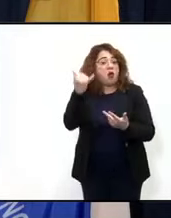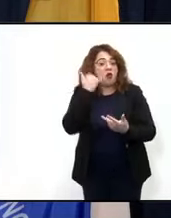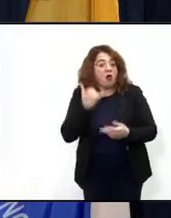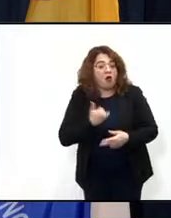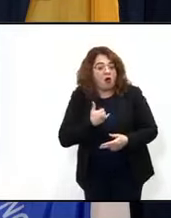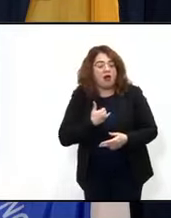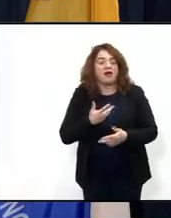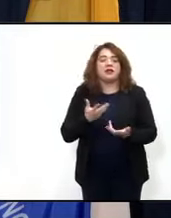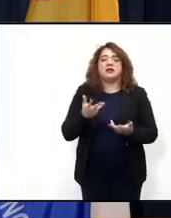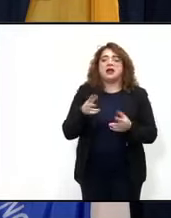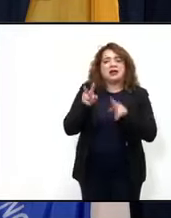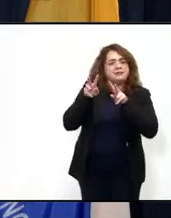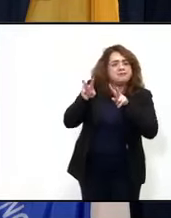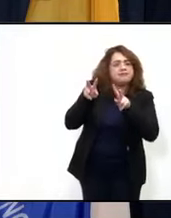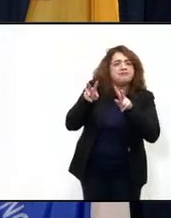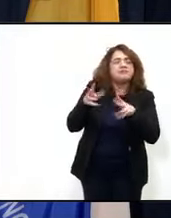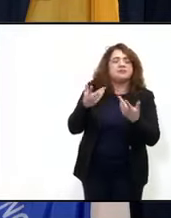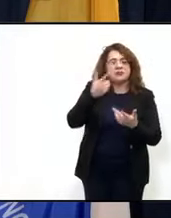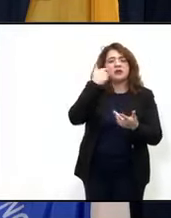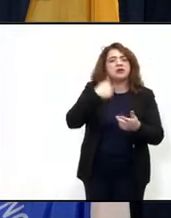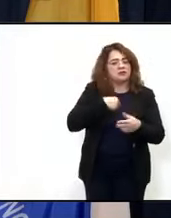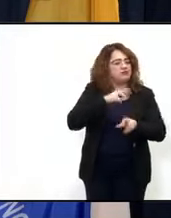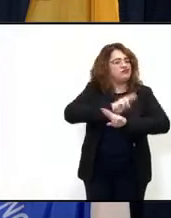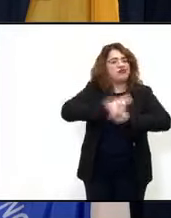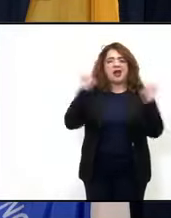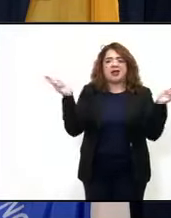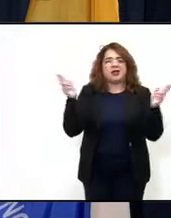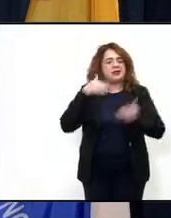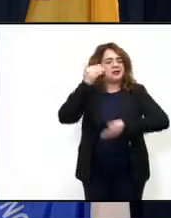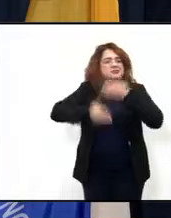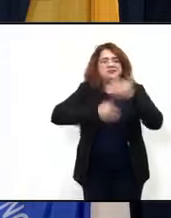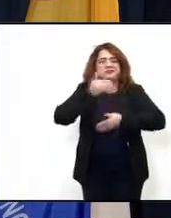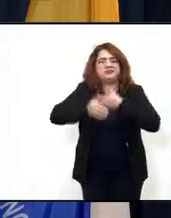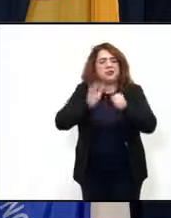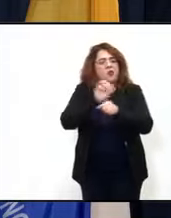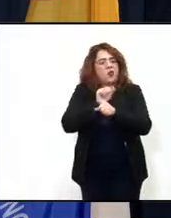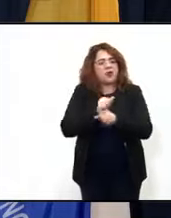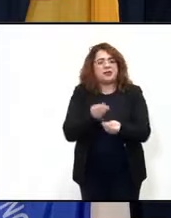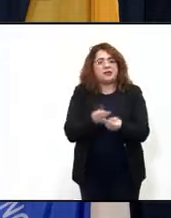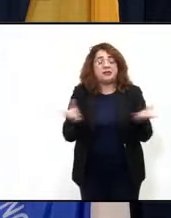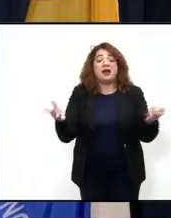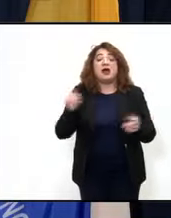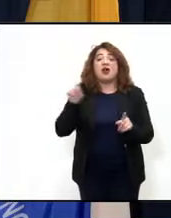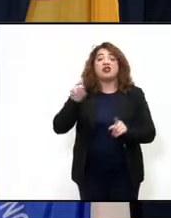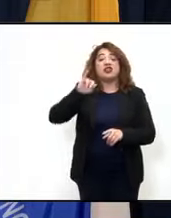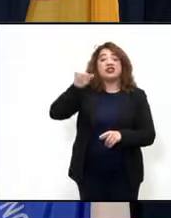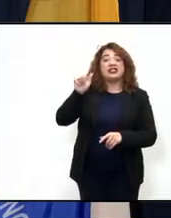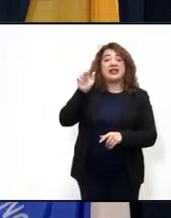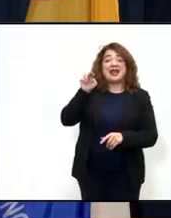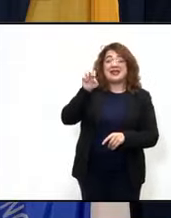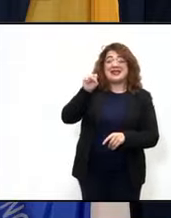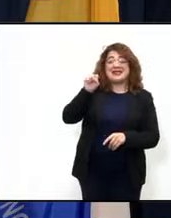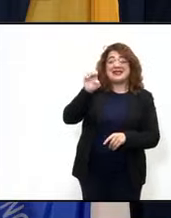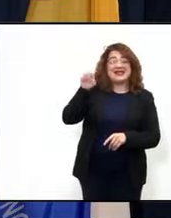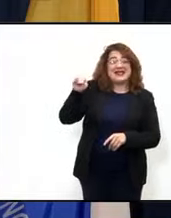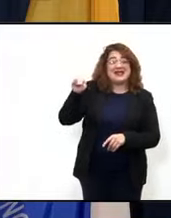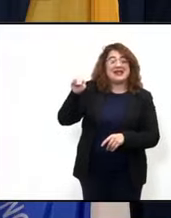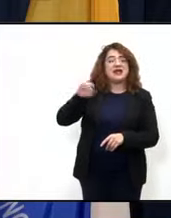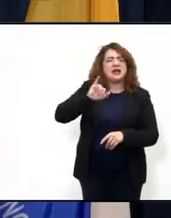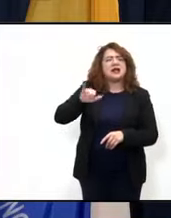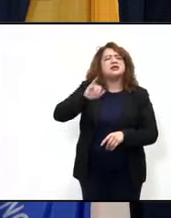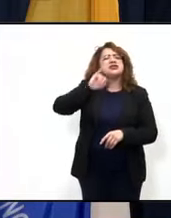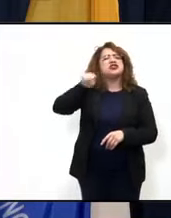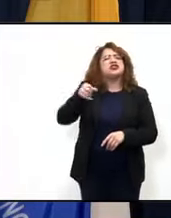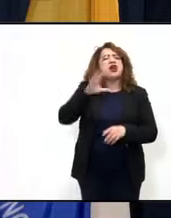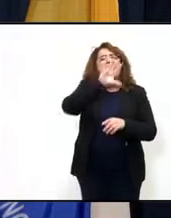we should be receiving, again, the Johnson & Johnson vaccine. We expect now we are days away next week. We